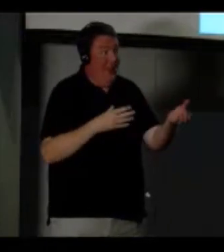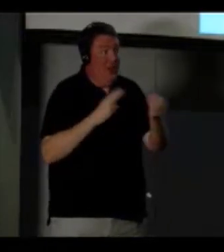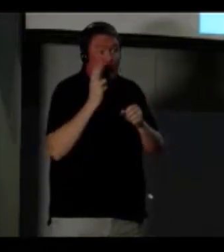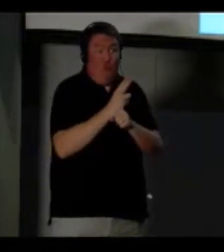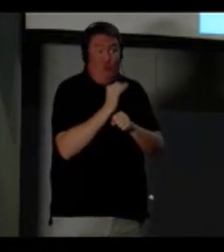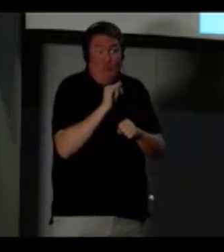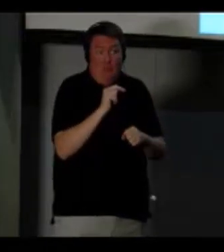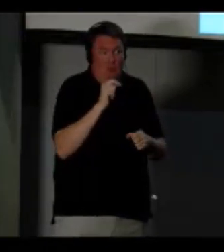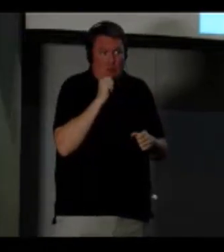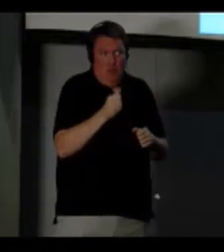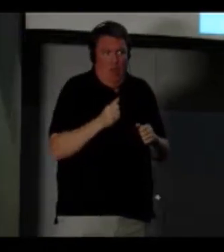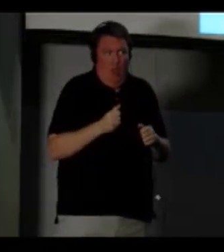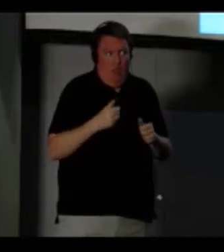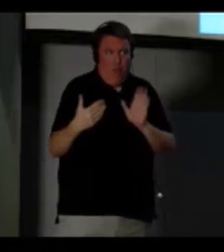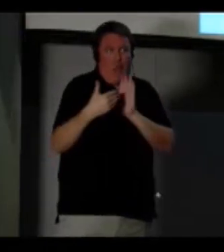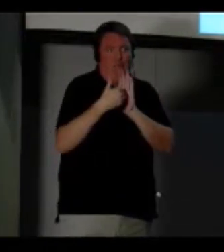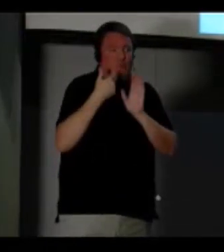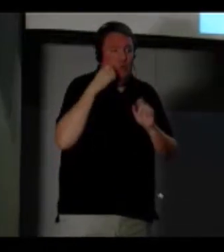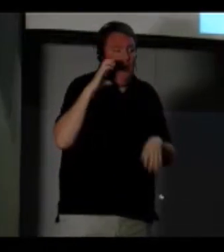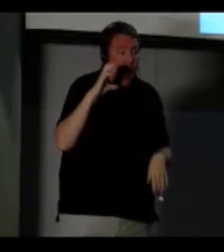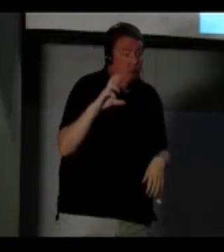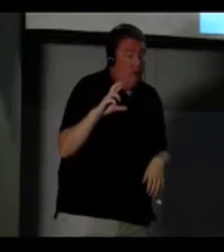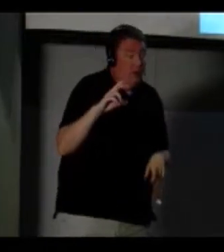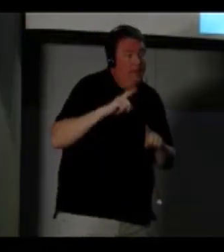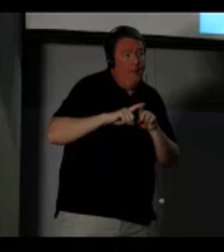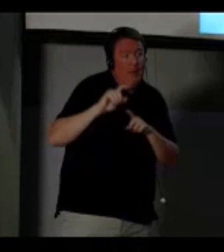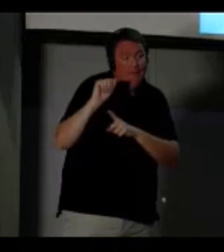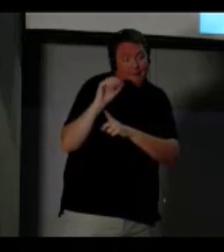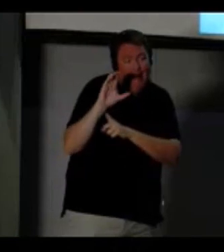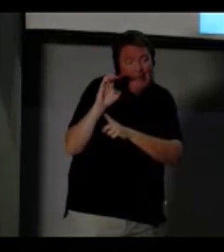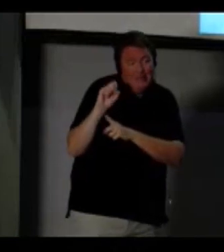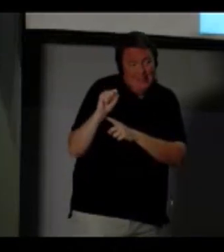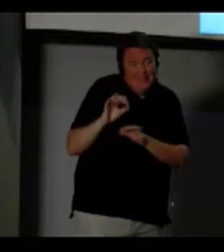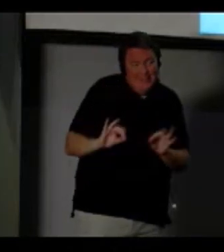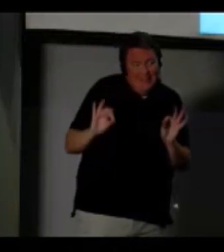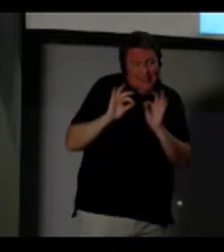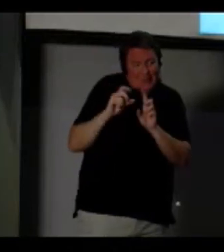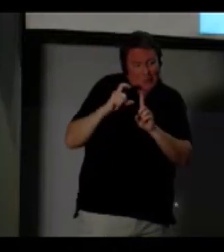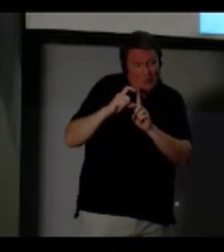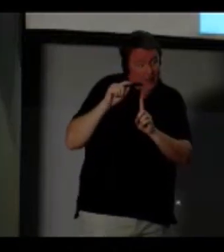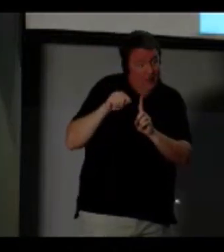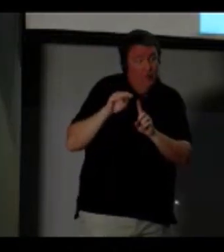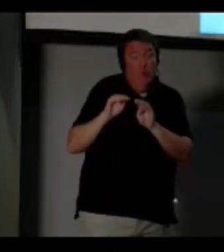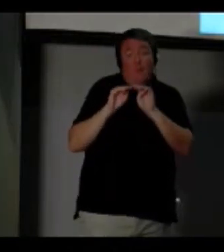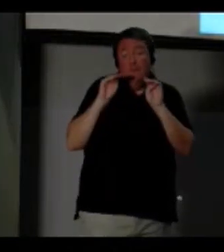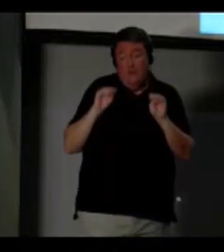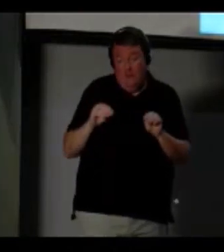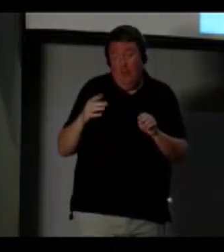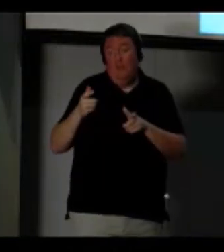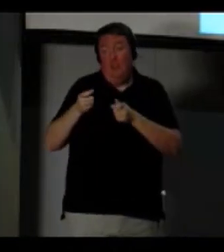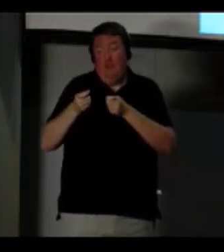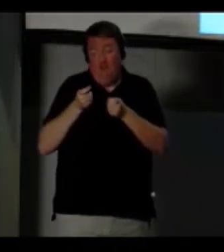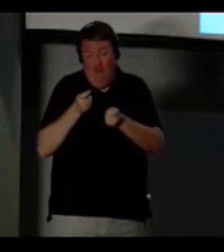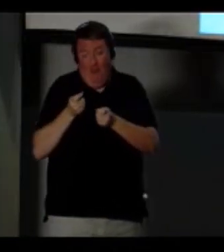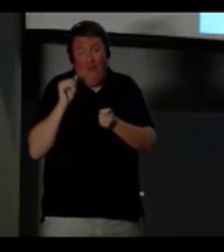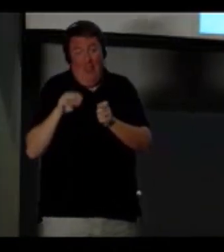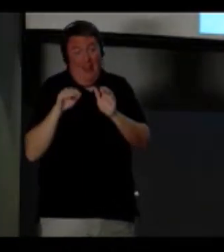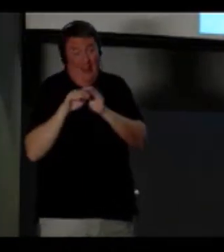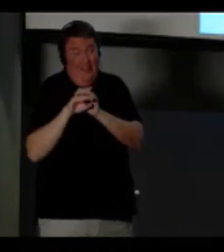copyright infringement. But the word access is very key to that, and so museums control access to their